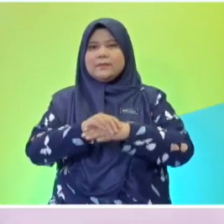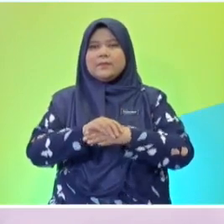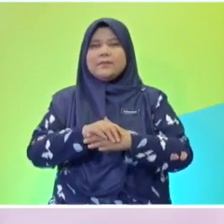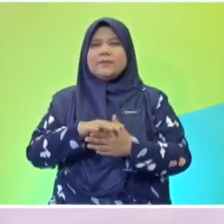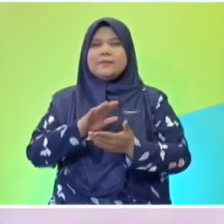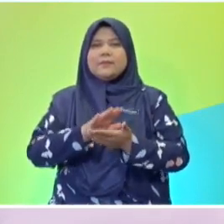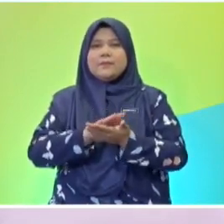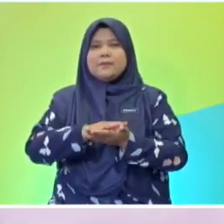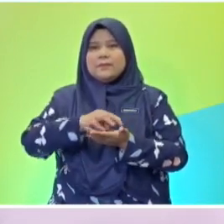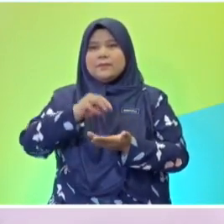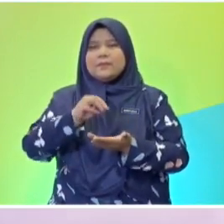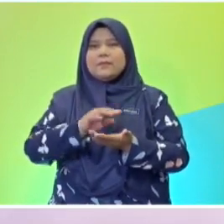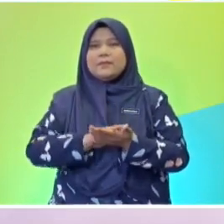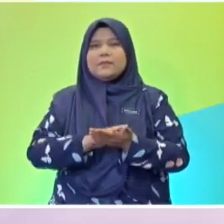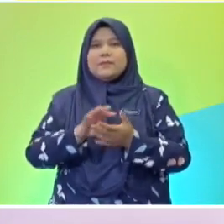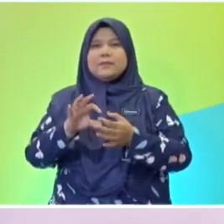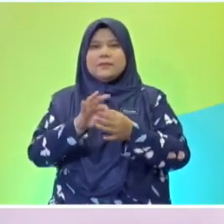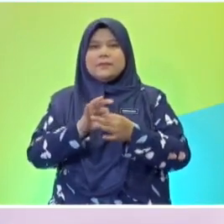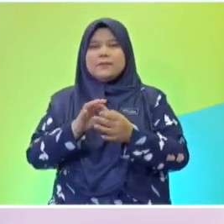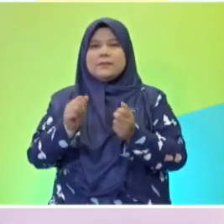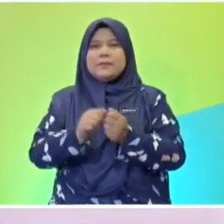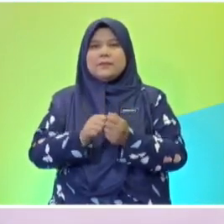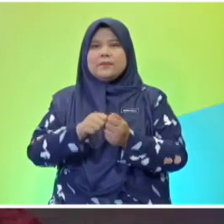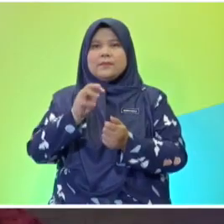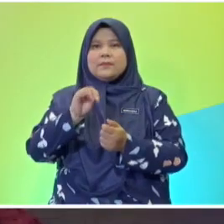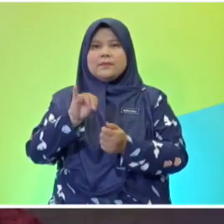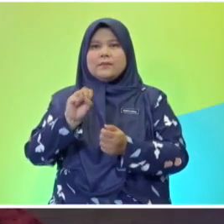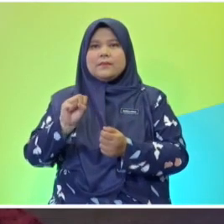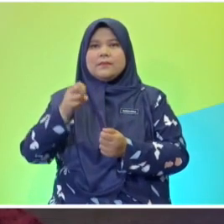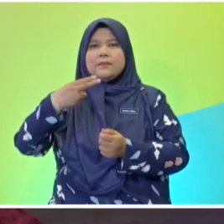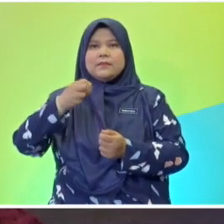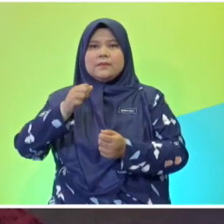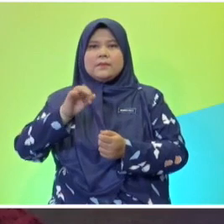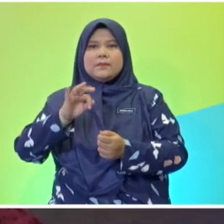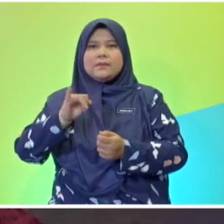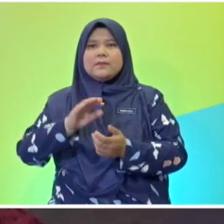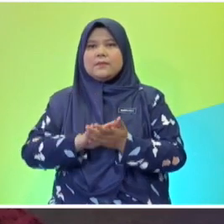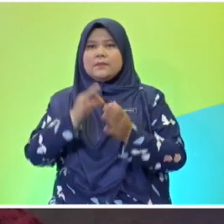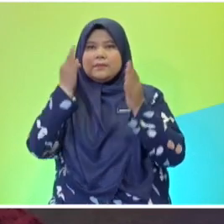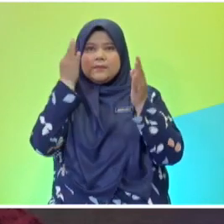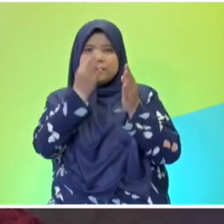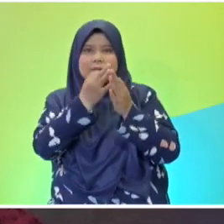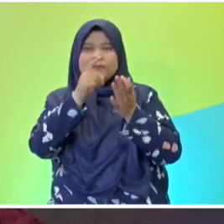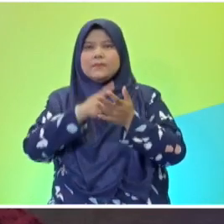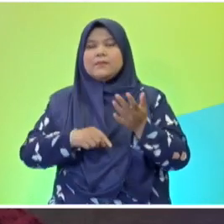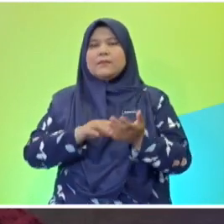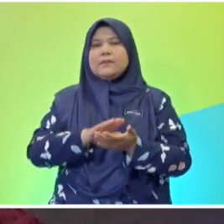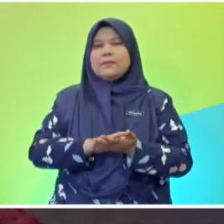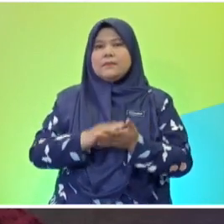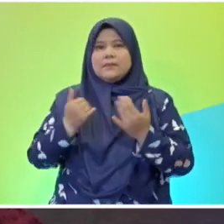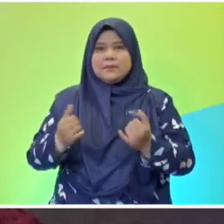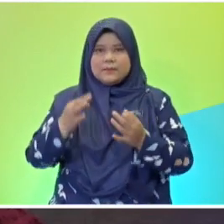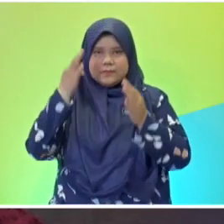Rendah together with Miss Hafi. Okay. Alright, so in this segment Miss Hafi, what is going to be our focus? Okay, we are going